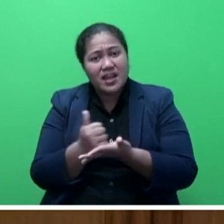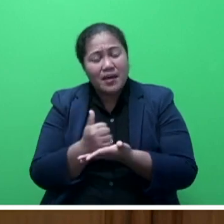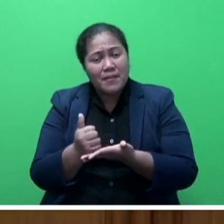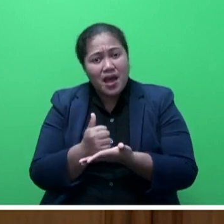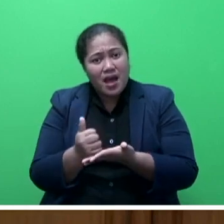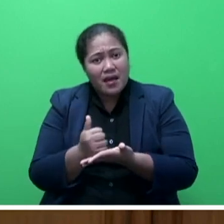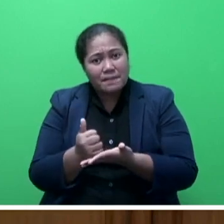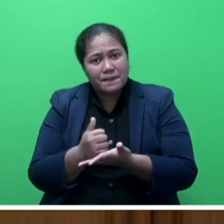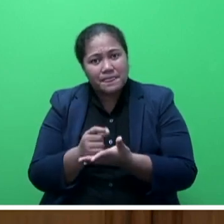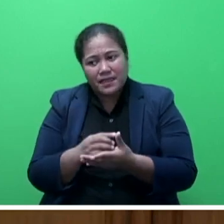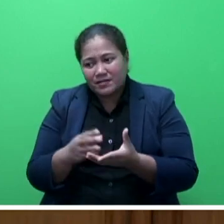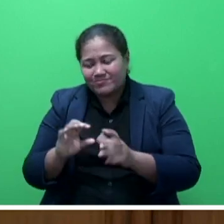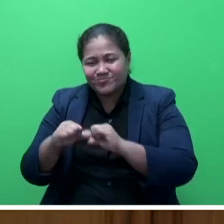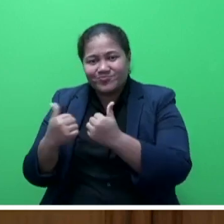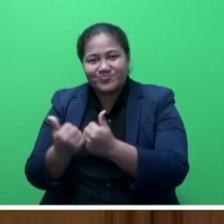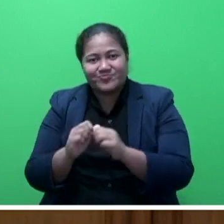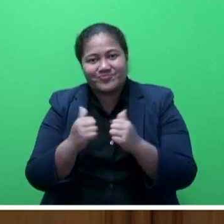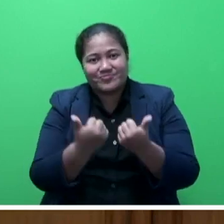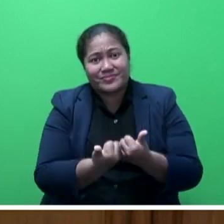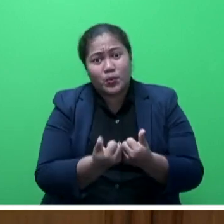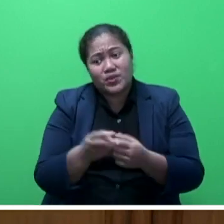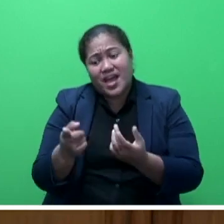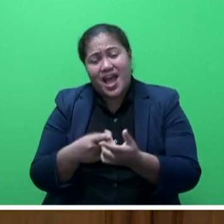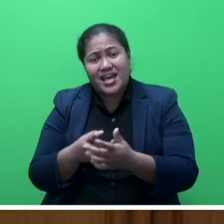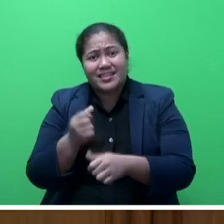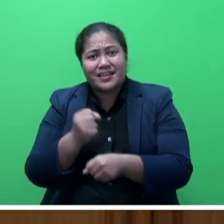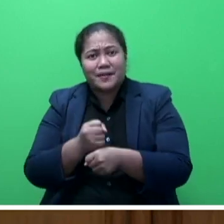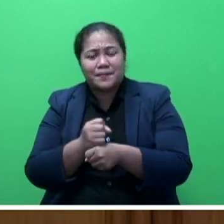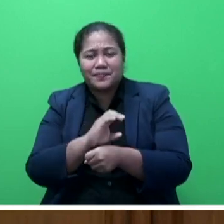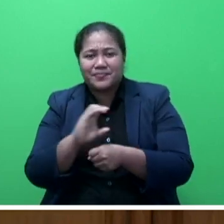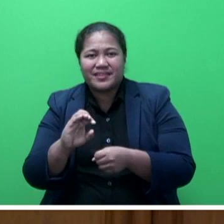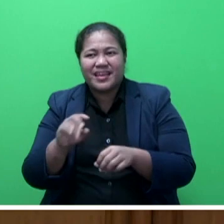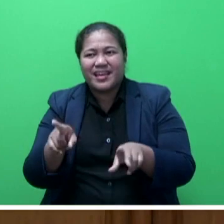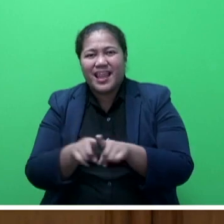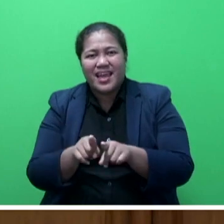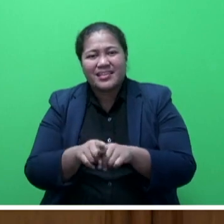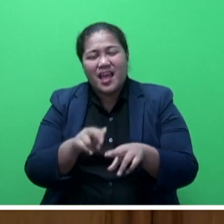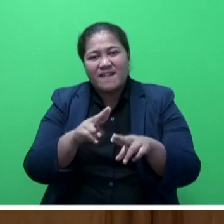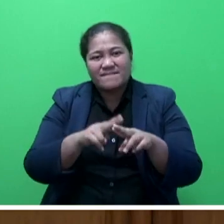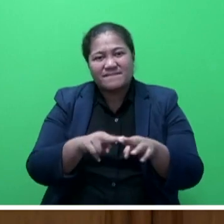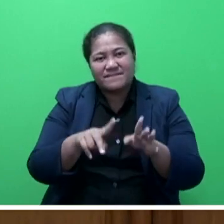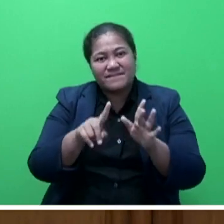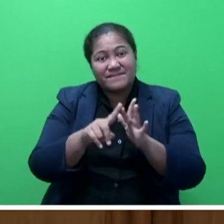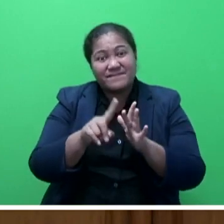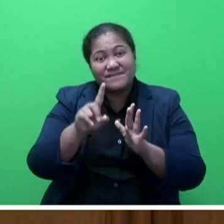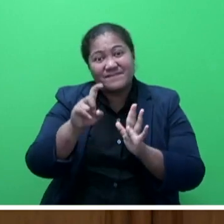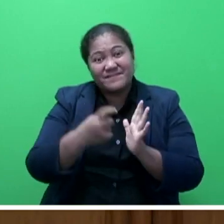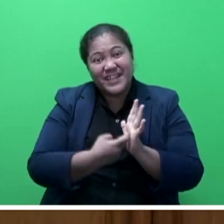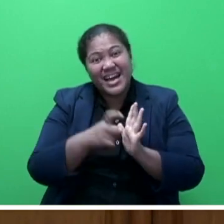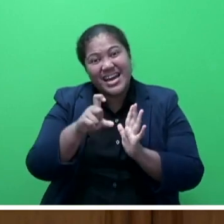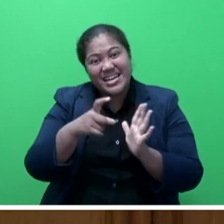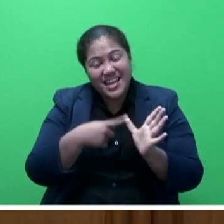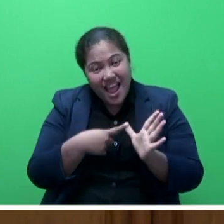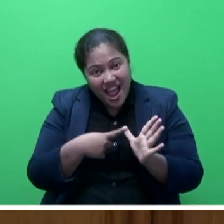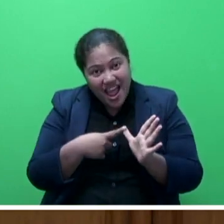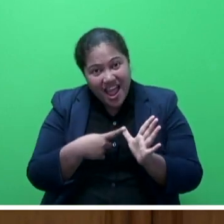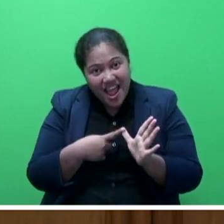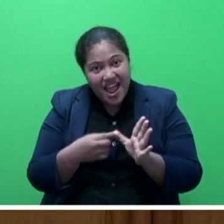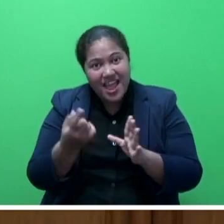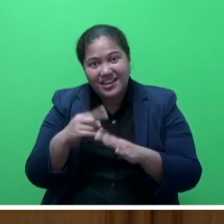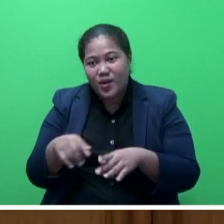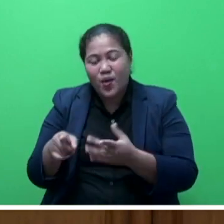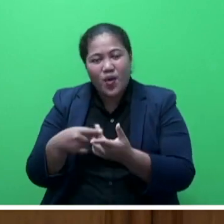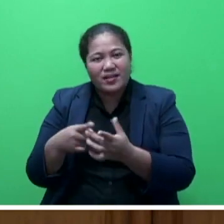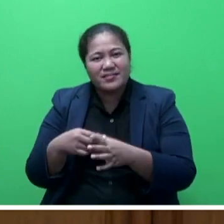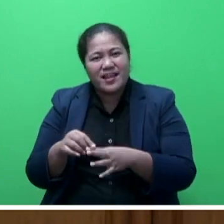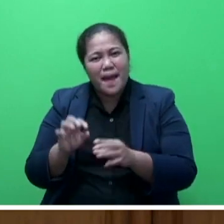with agencies like the Fiji Revenue and Customs Services, Fiji Bureau of Statistics,